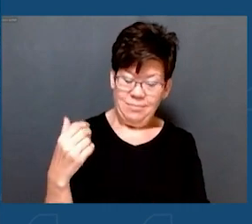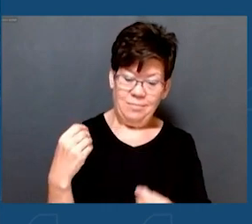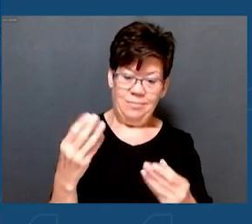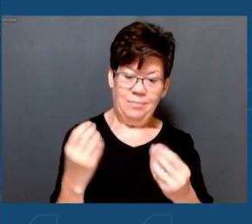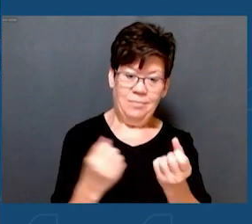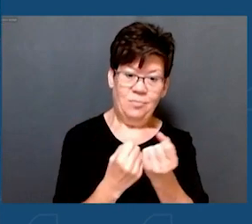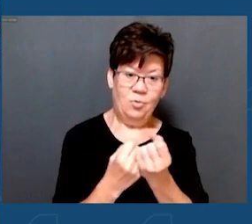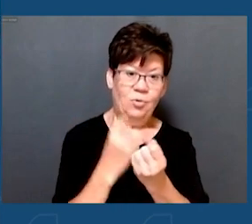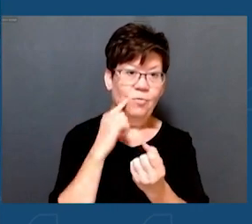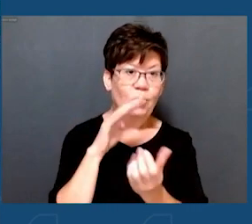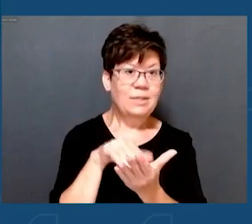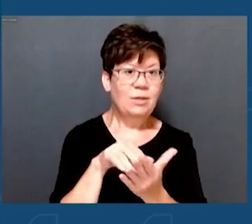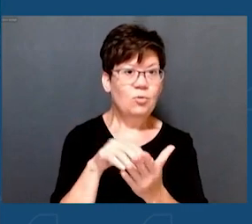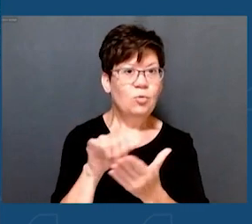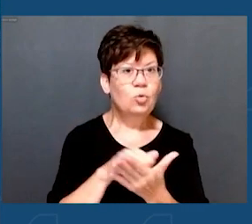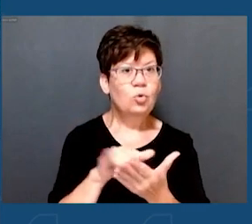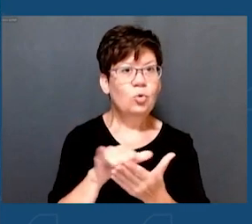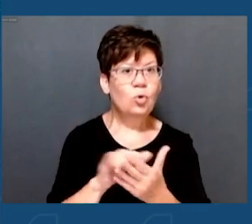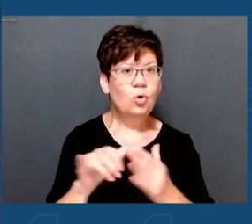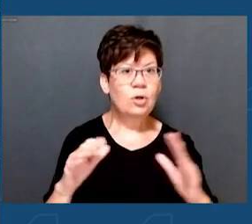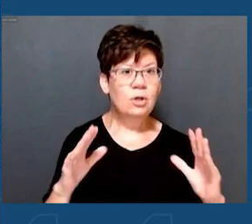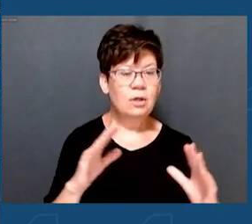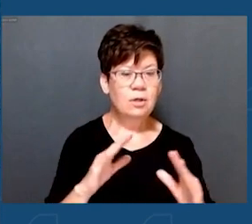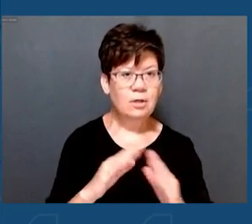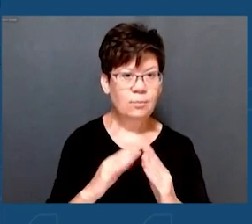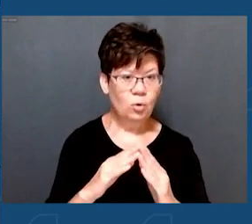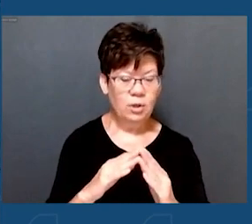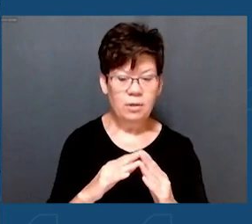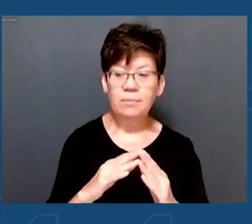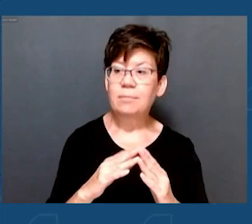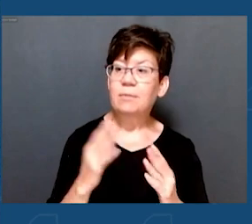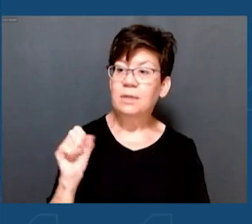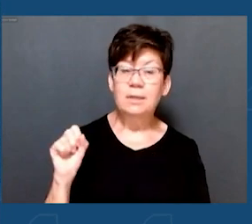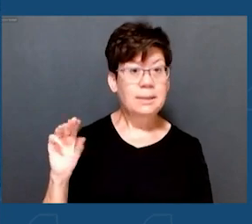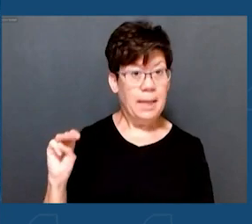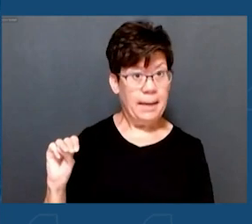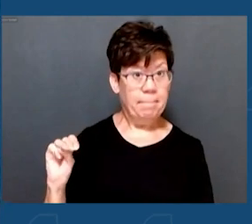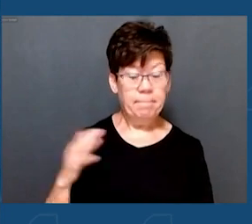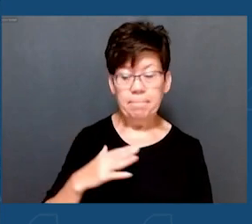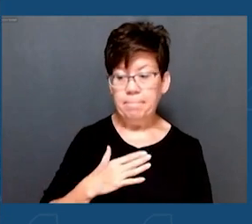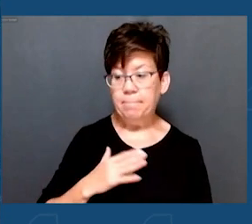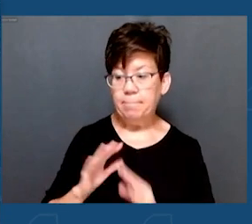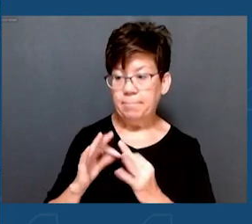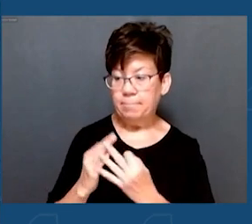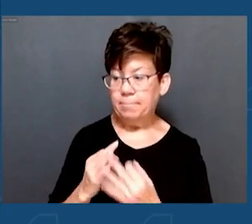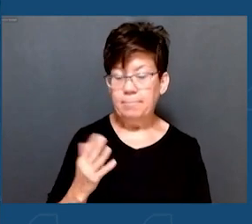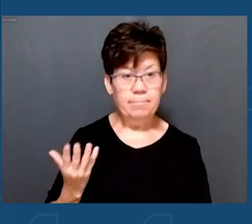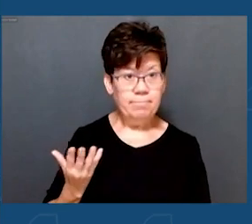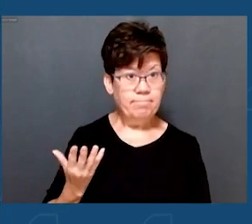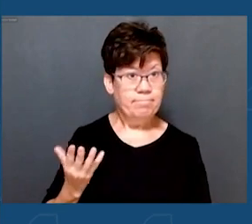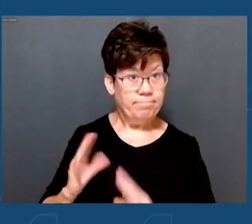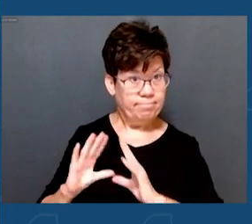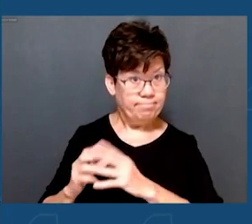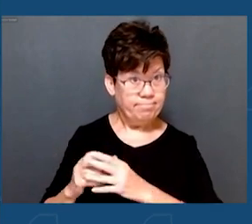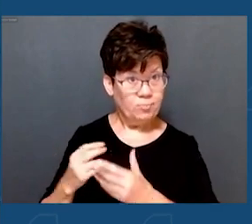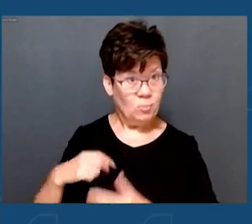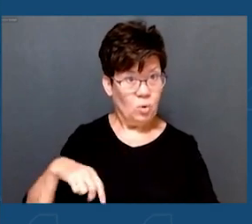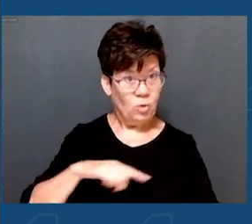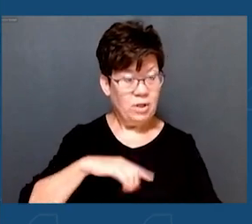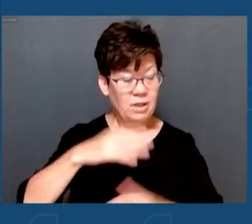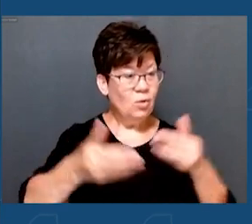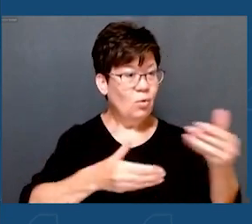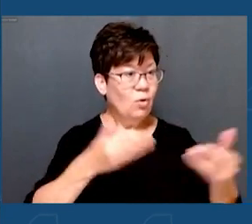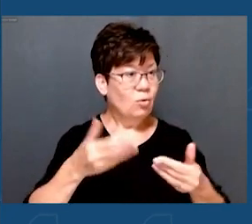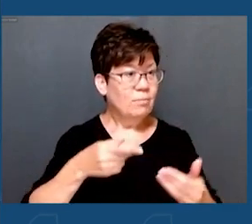community. On behalf of Sam and our family, welcome to the Nappi Wellness